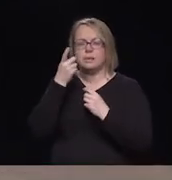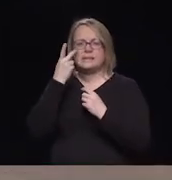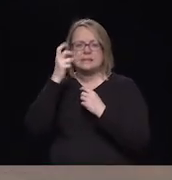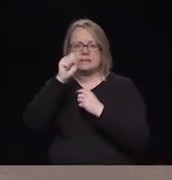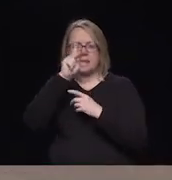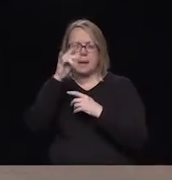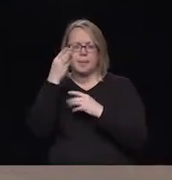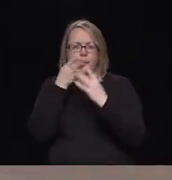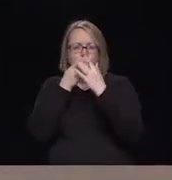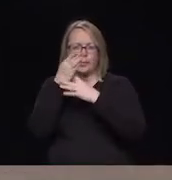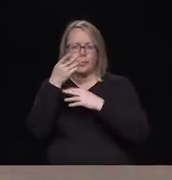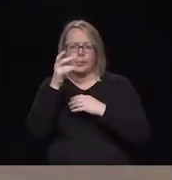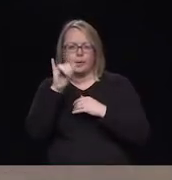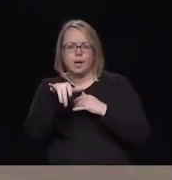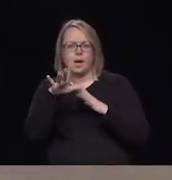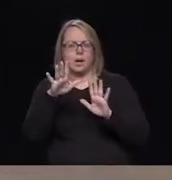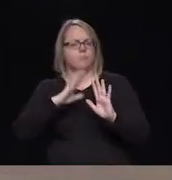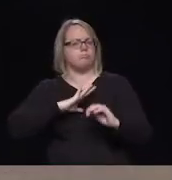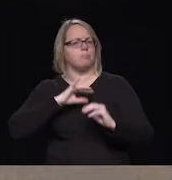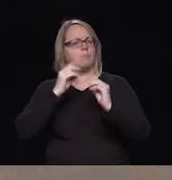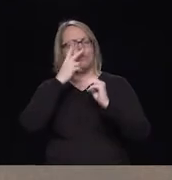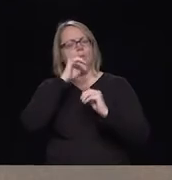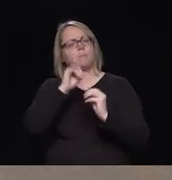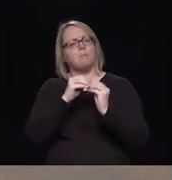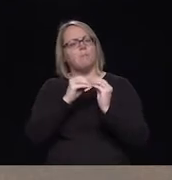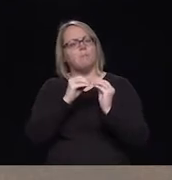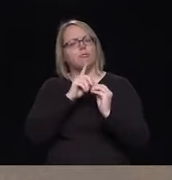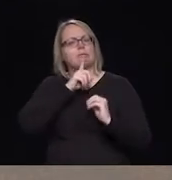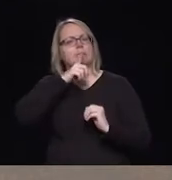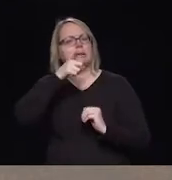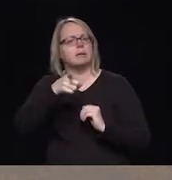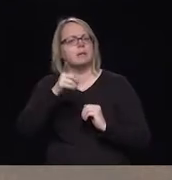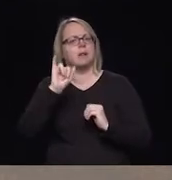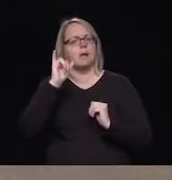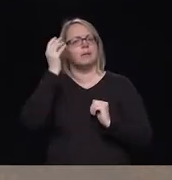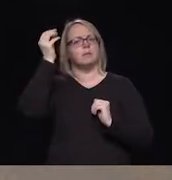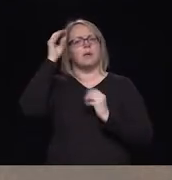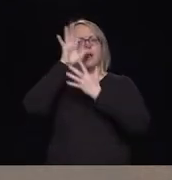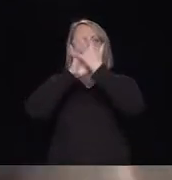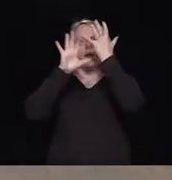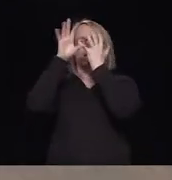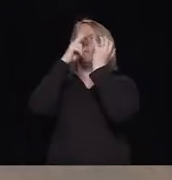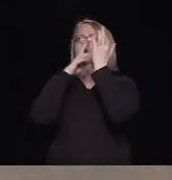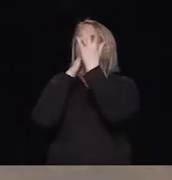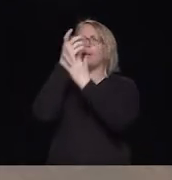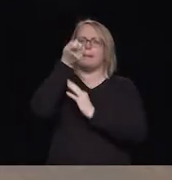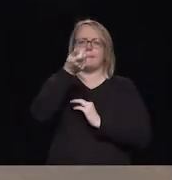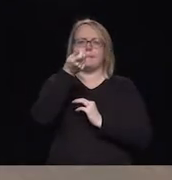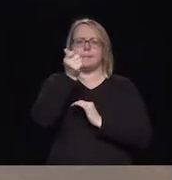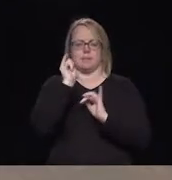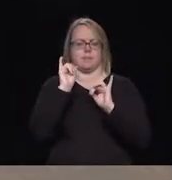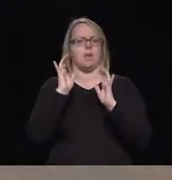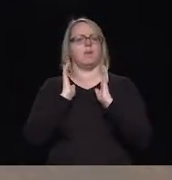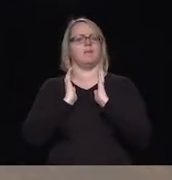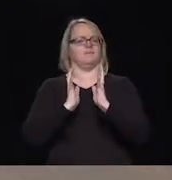natural effect. See those details? You do not want to cover it up and make a solid white bump.